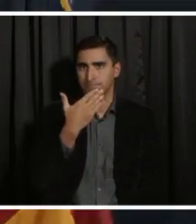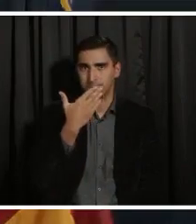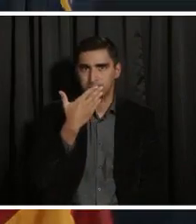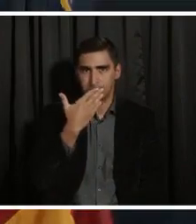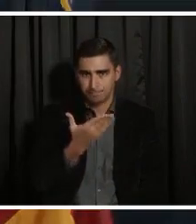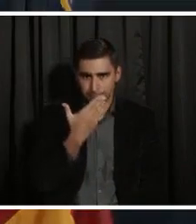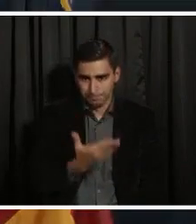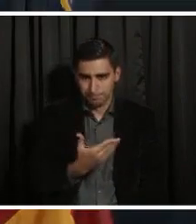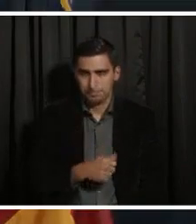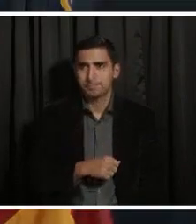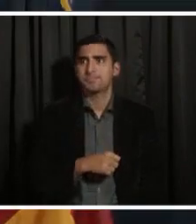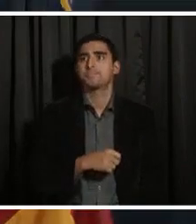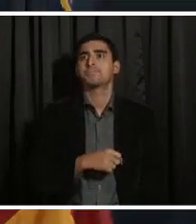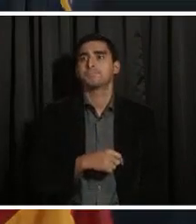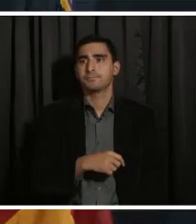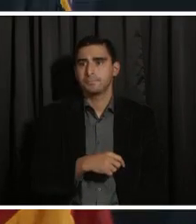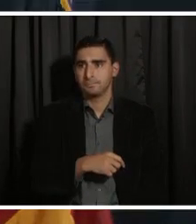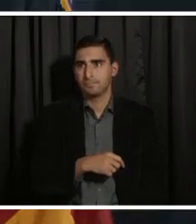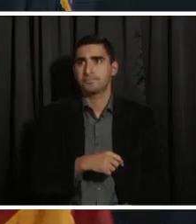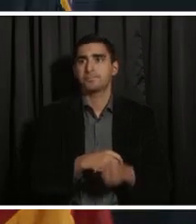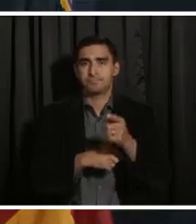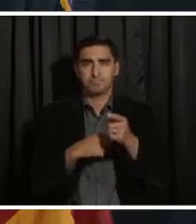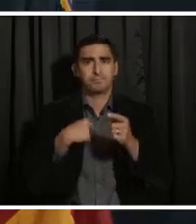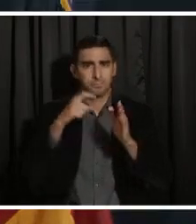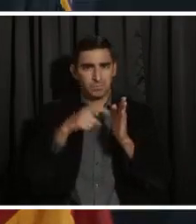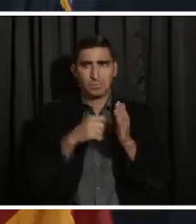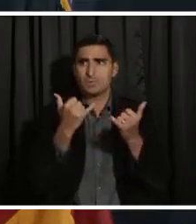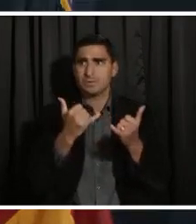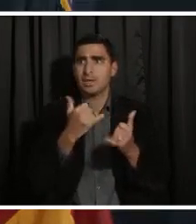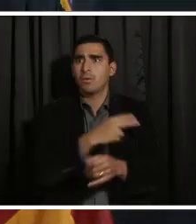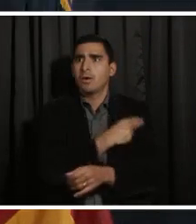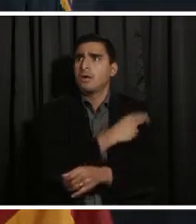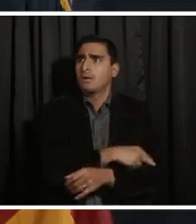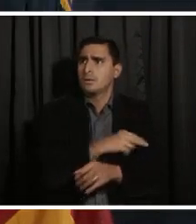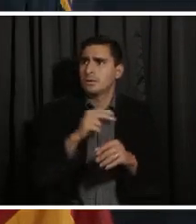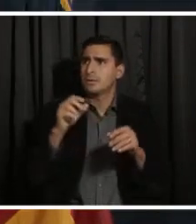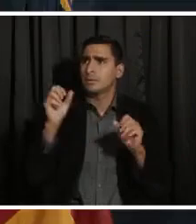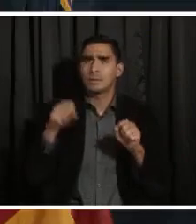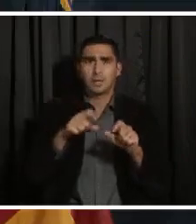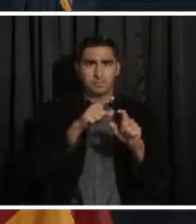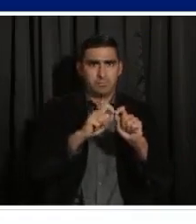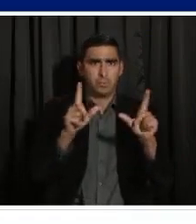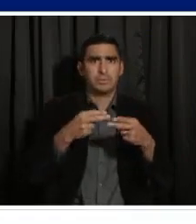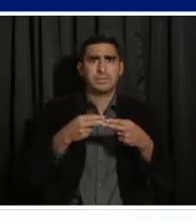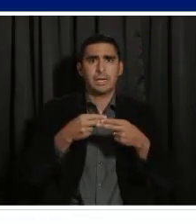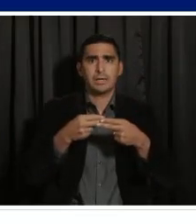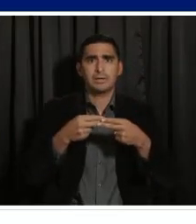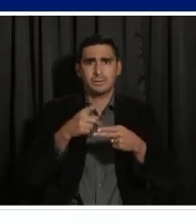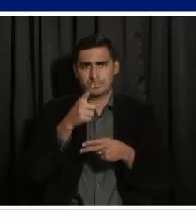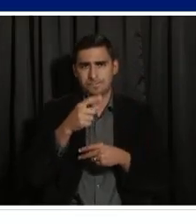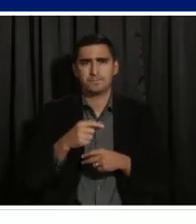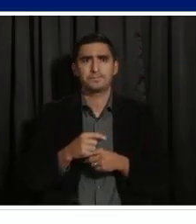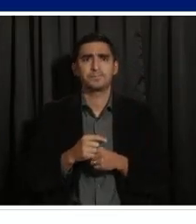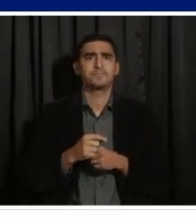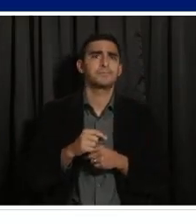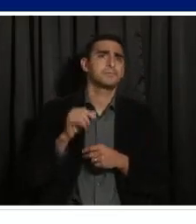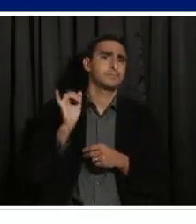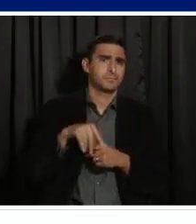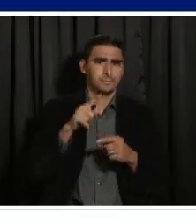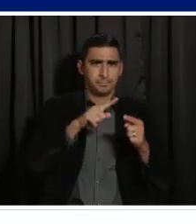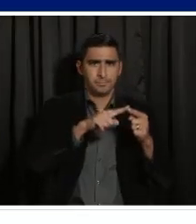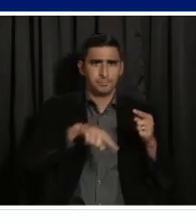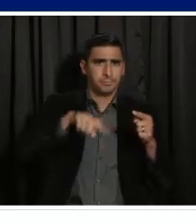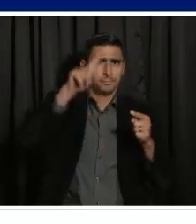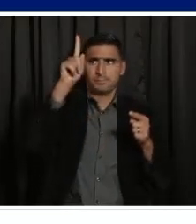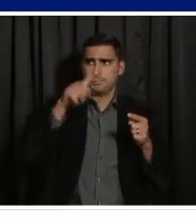update today on some of our hospitalization trends. If we could pull up the slides, please. So this particular figure shows you the